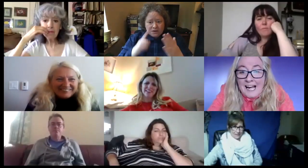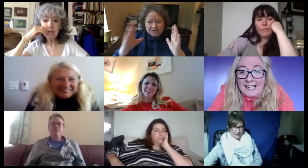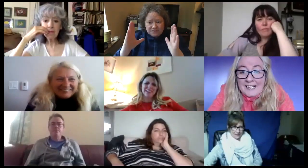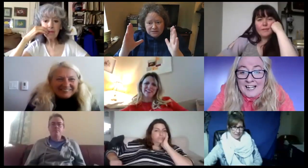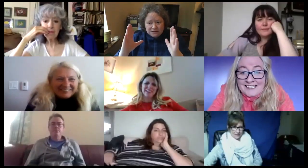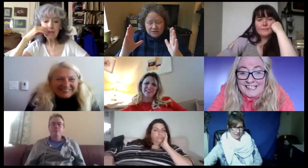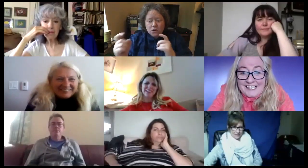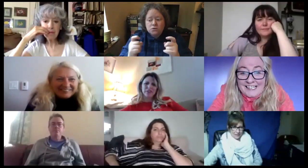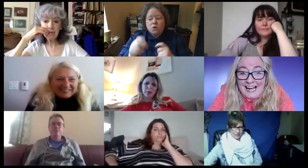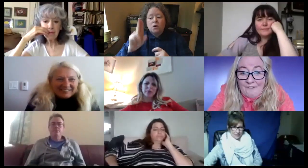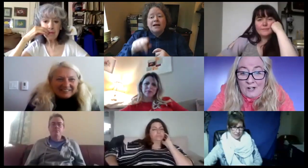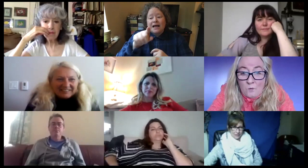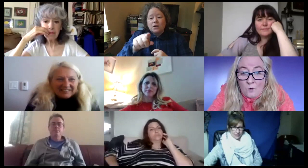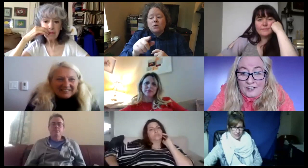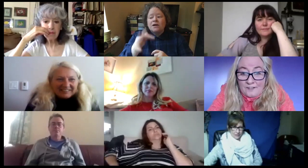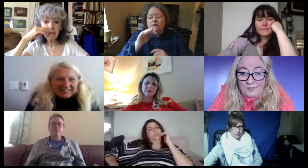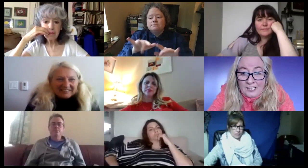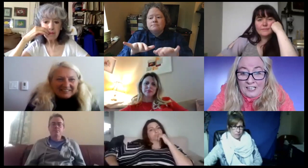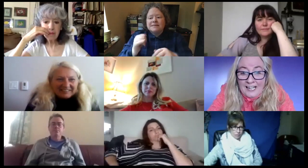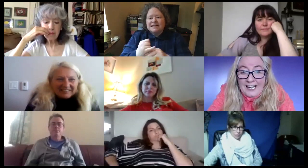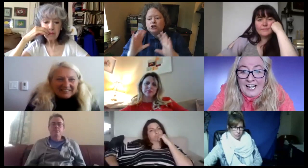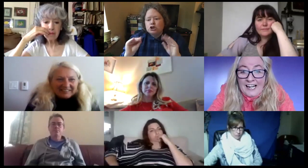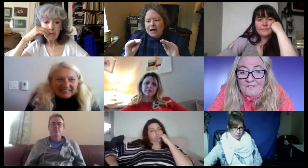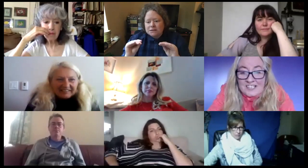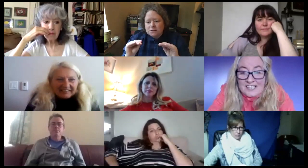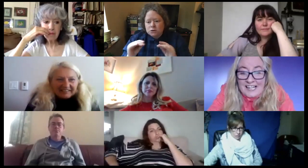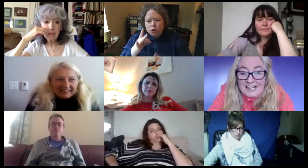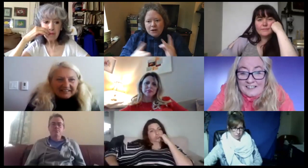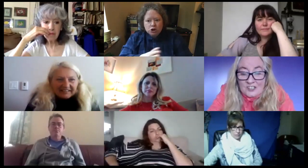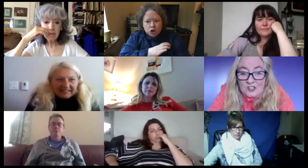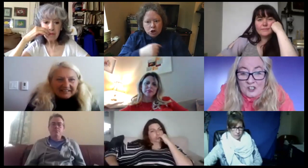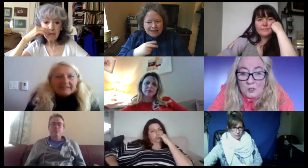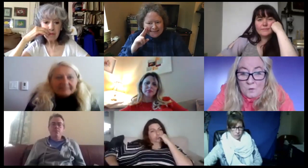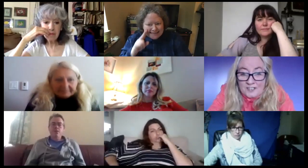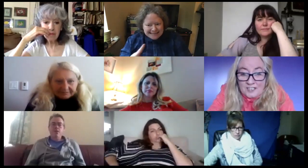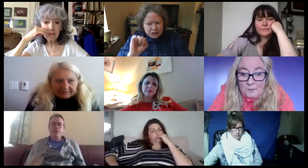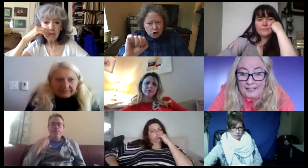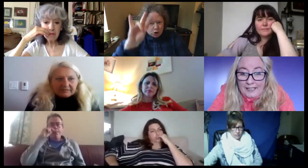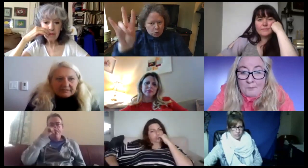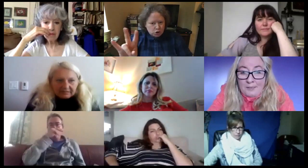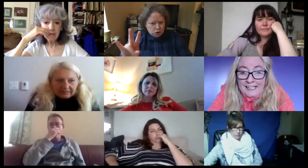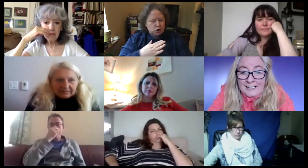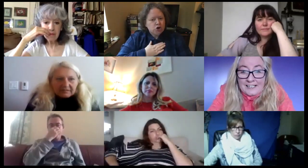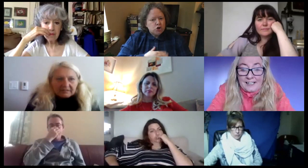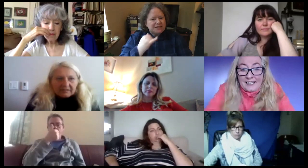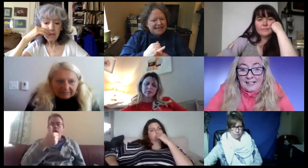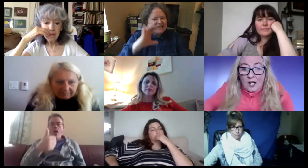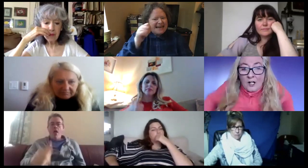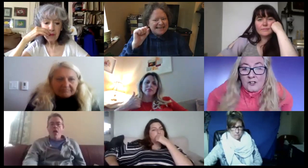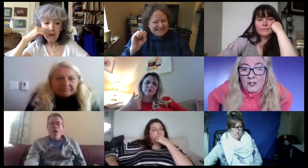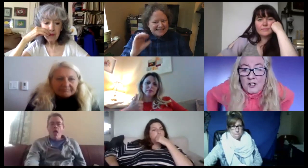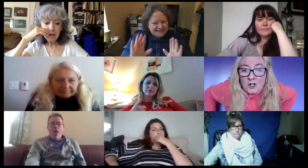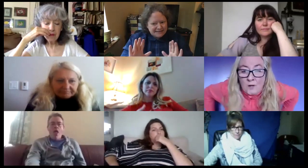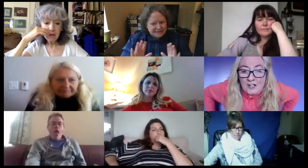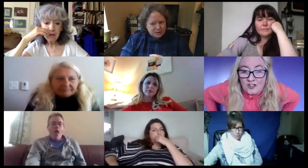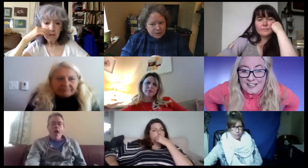Now I cannot see everyone. If it's a case that you do want to speak, please